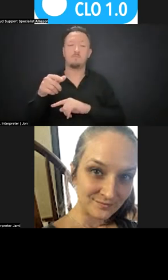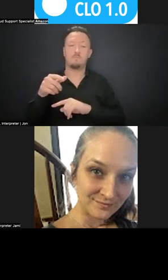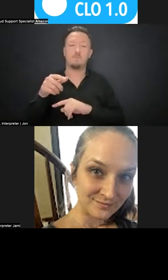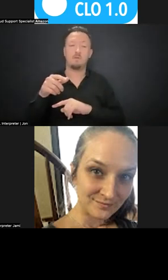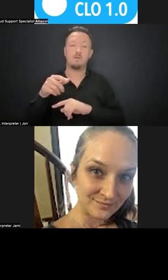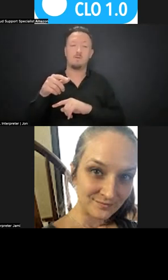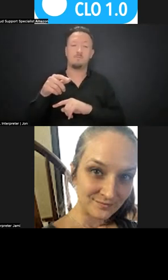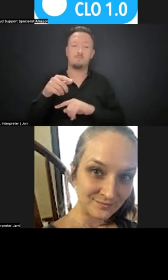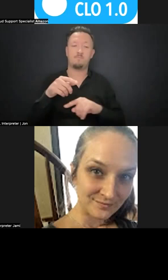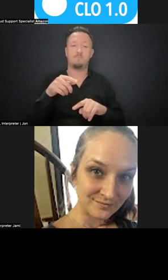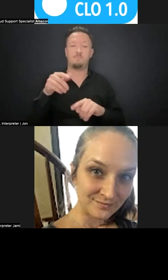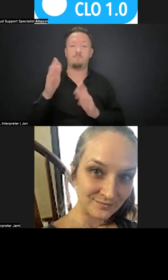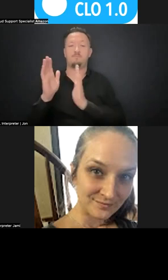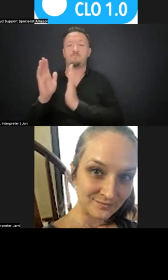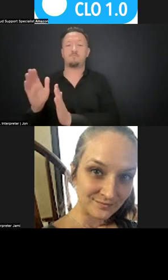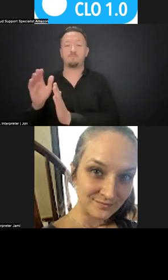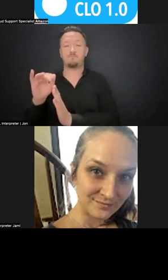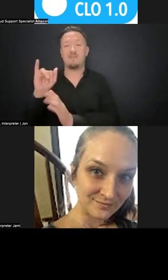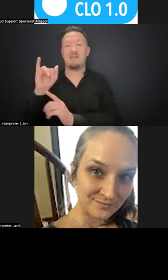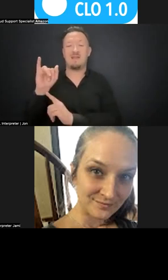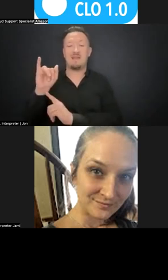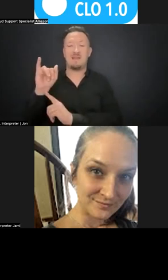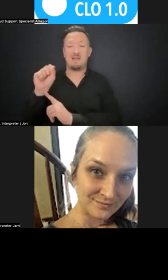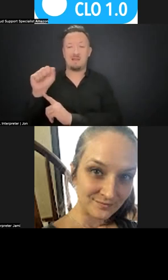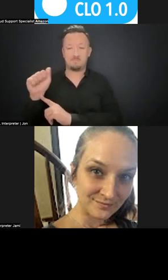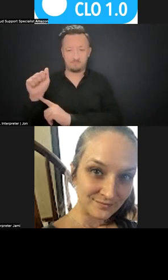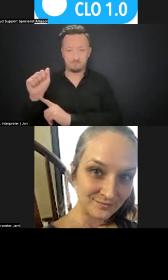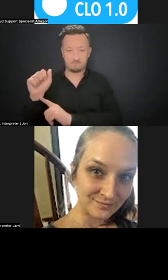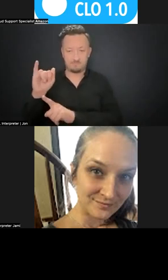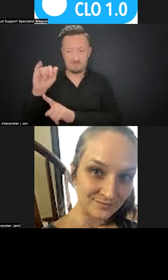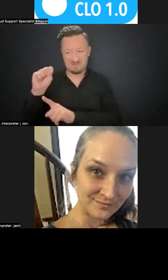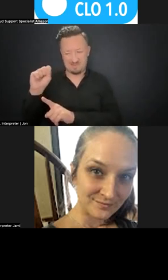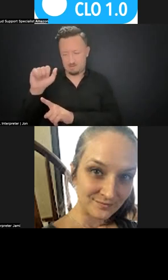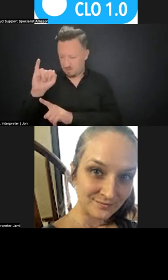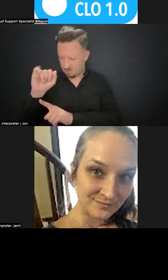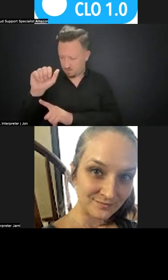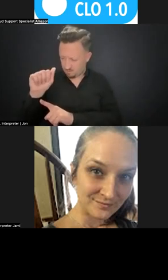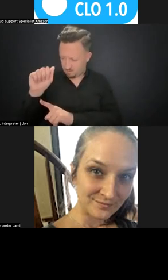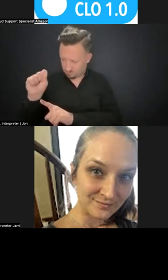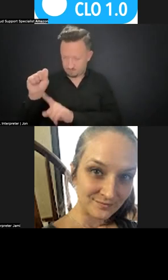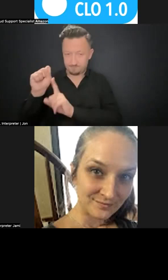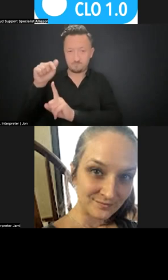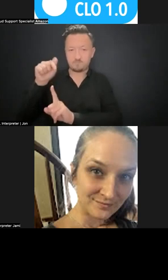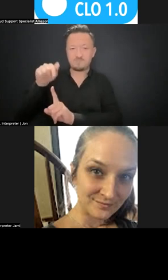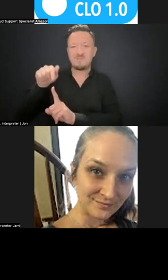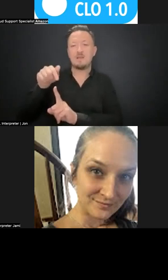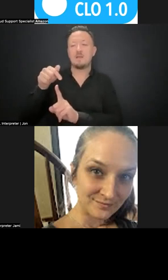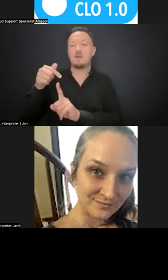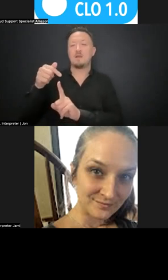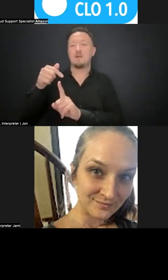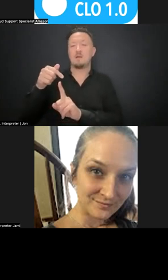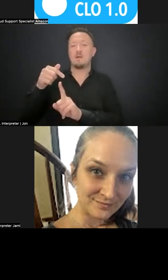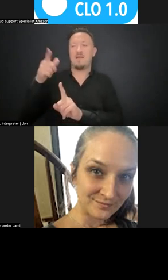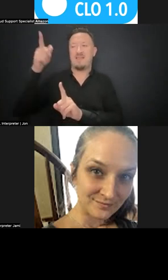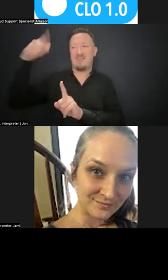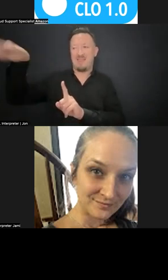You just handle your application and runtime and other settings that you can control. You define how your